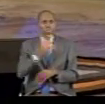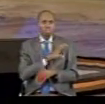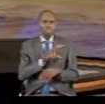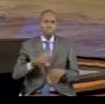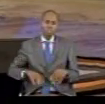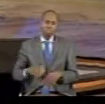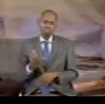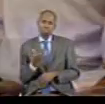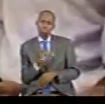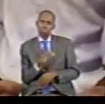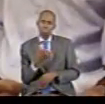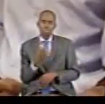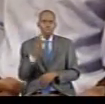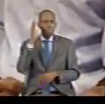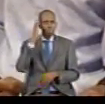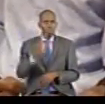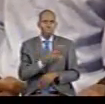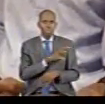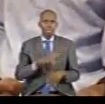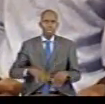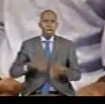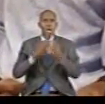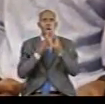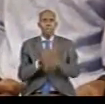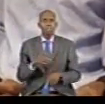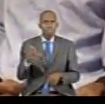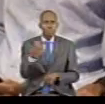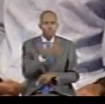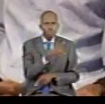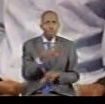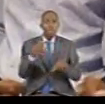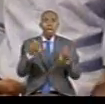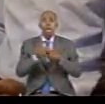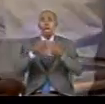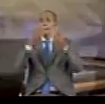will he answer you? As many as touched him,